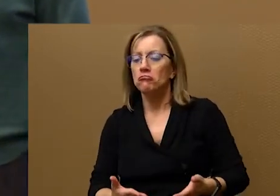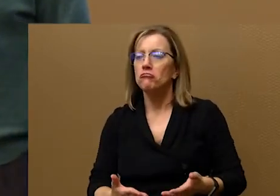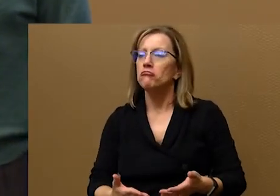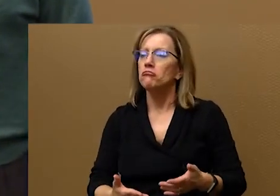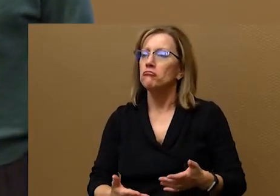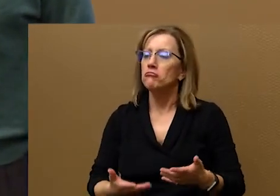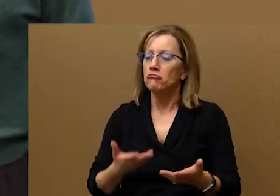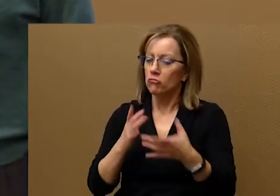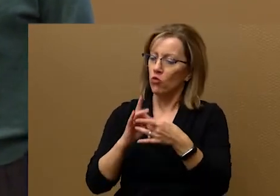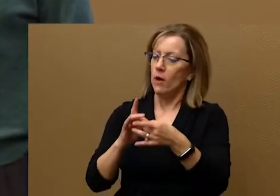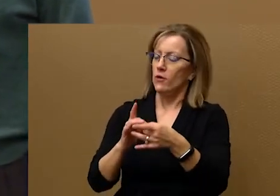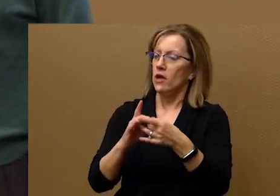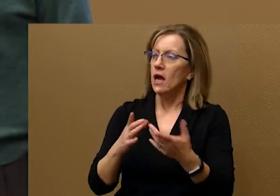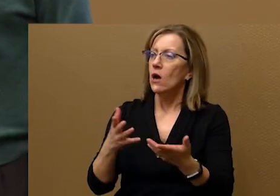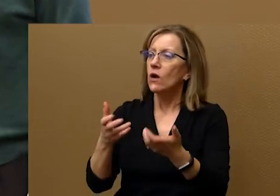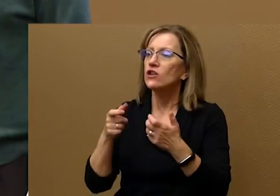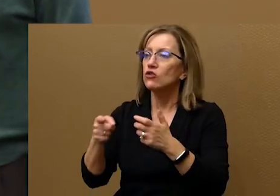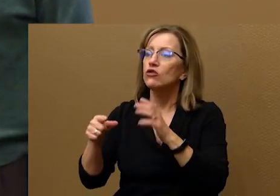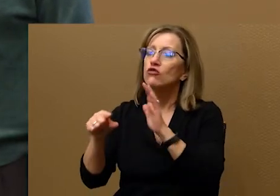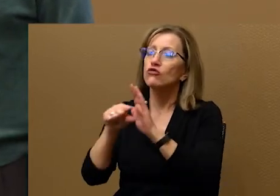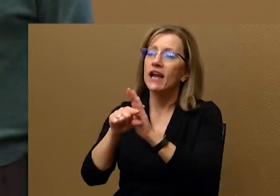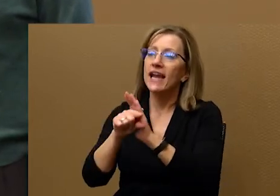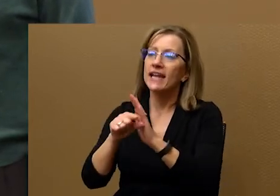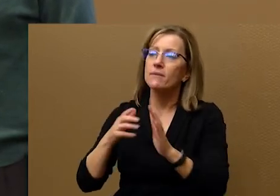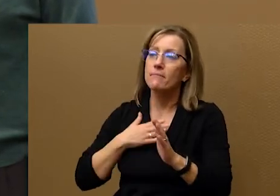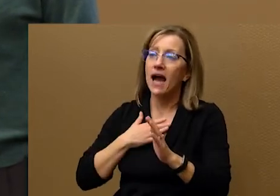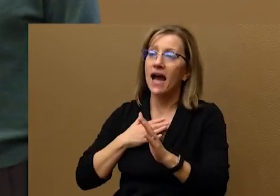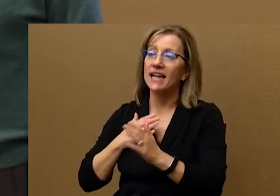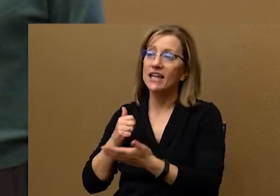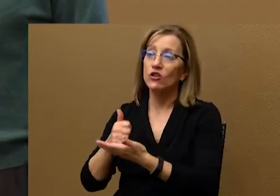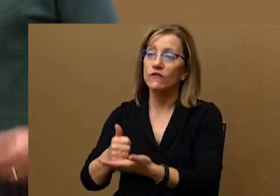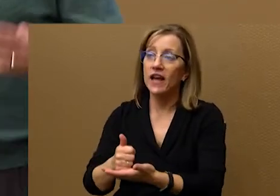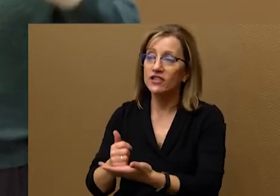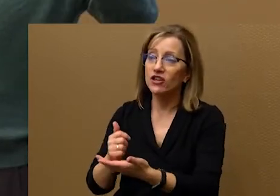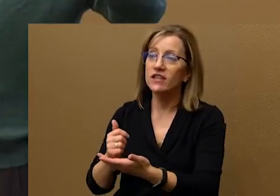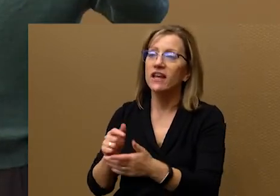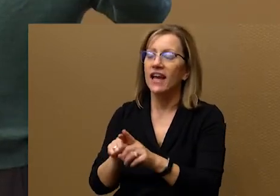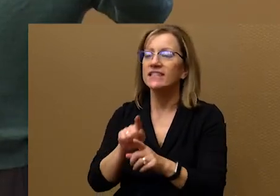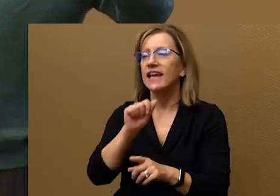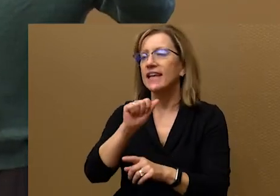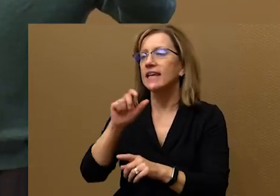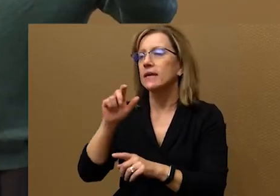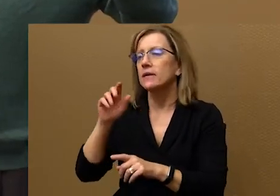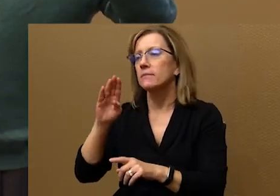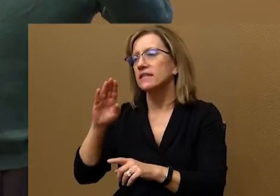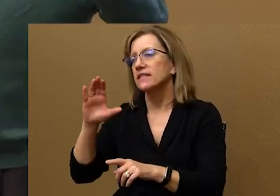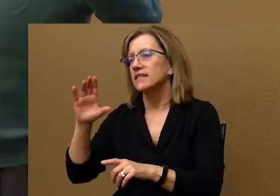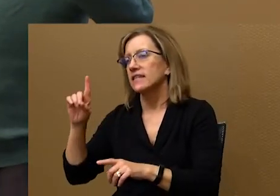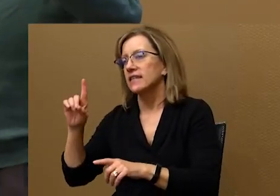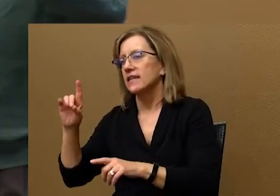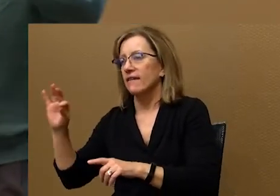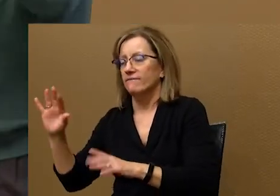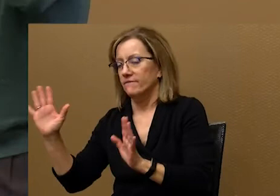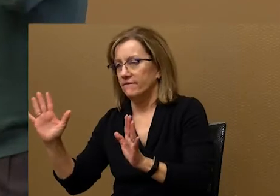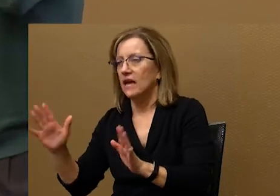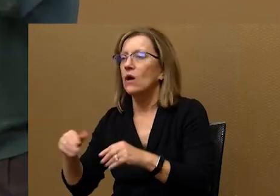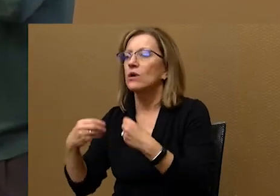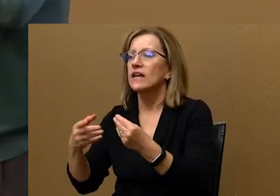intervention as an A, B, C, D, E, or F. Okay? So I'm going to give you 4 examples.